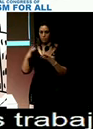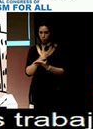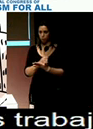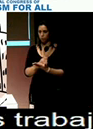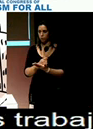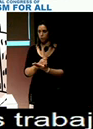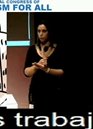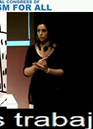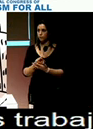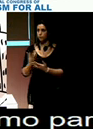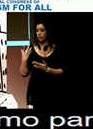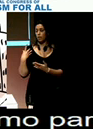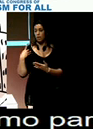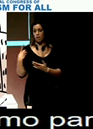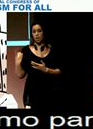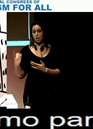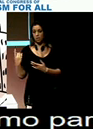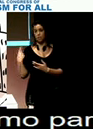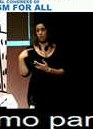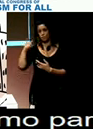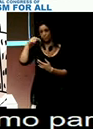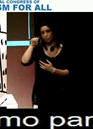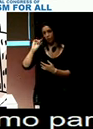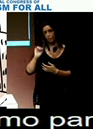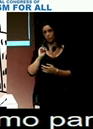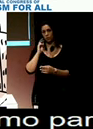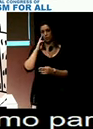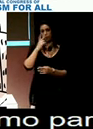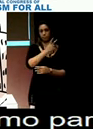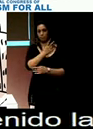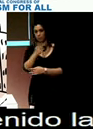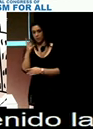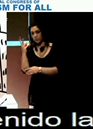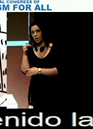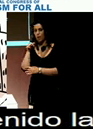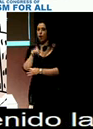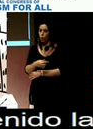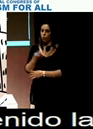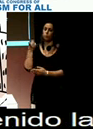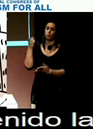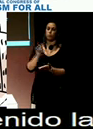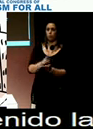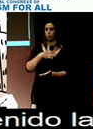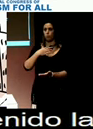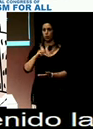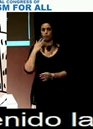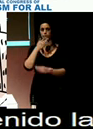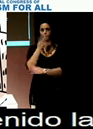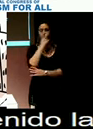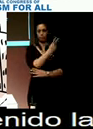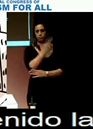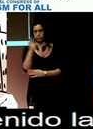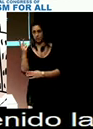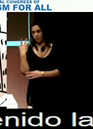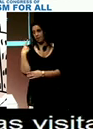the tourist sector of the City Council. You have had the opportunity to go on some guided tours. Now you